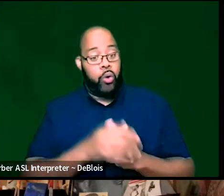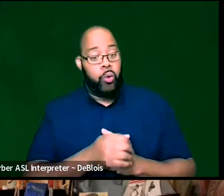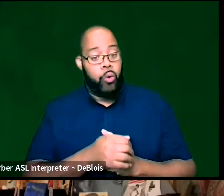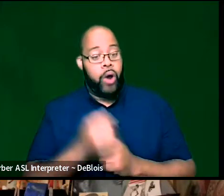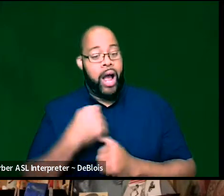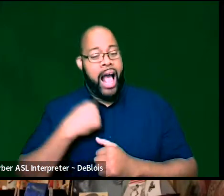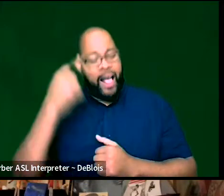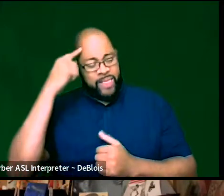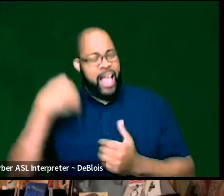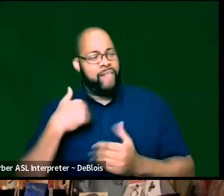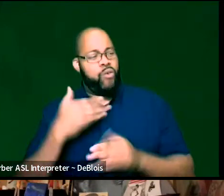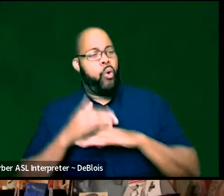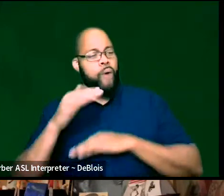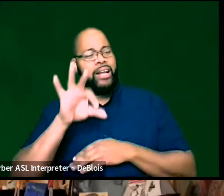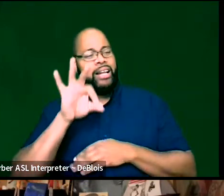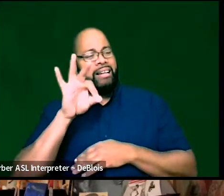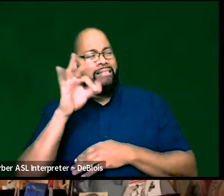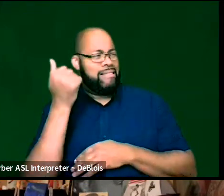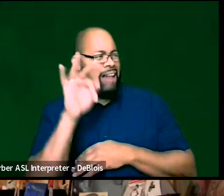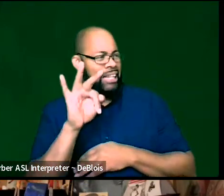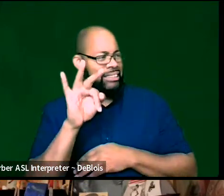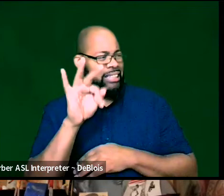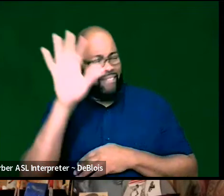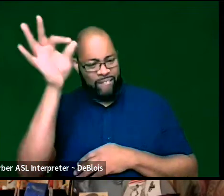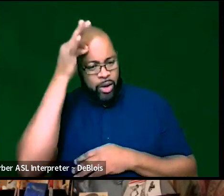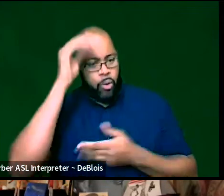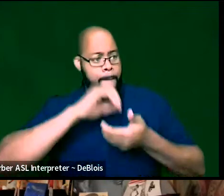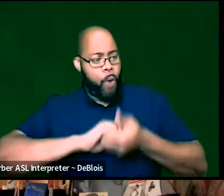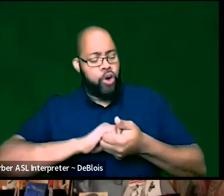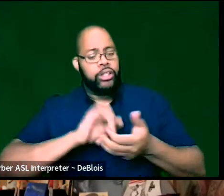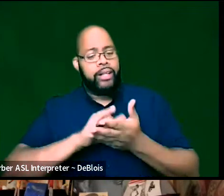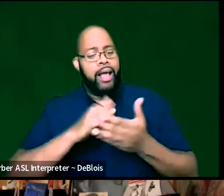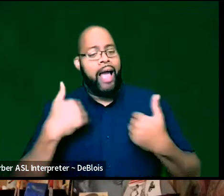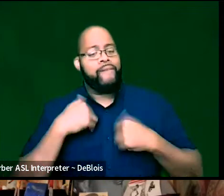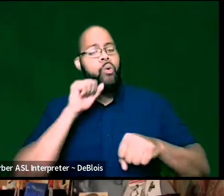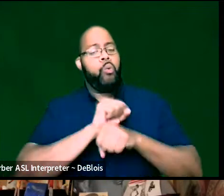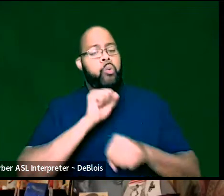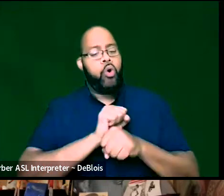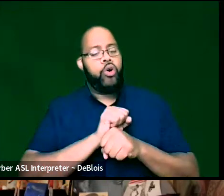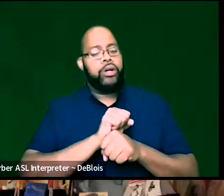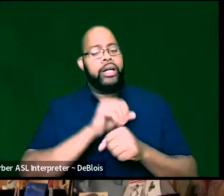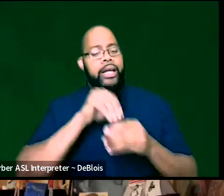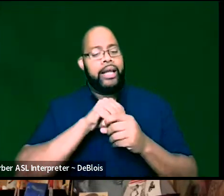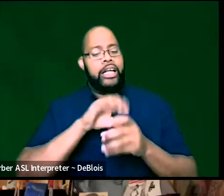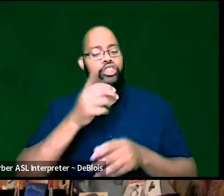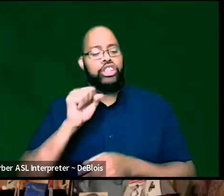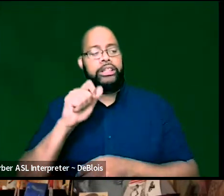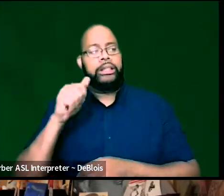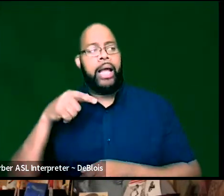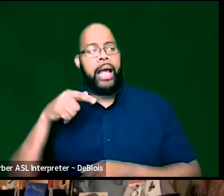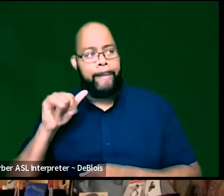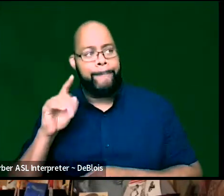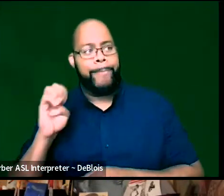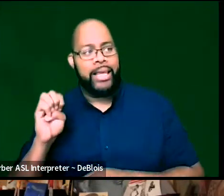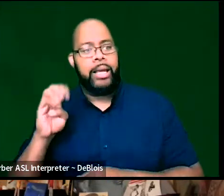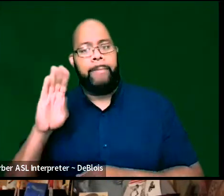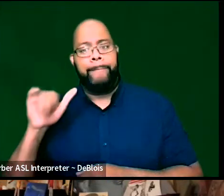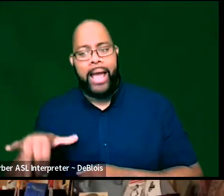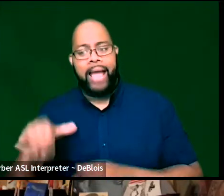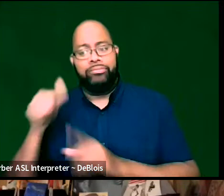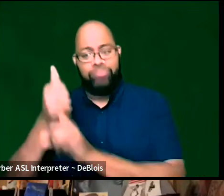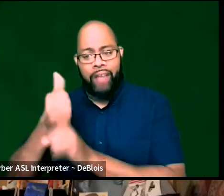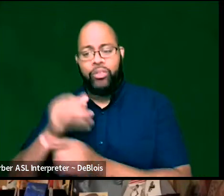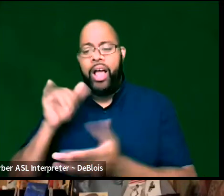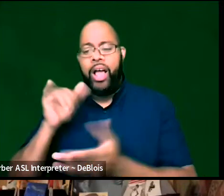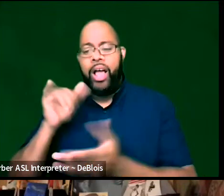I think there are over 19 federal partners that have worked in the Chesapeake Bay in and of itself. So there